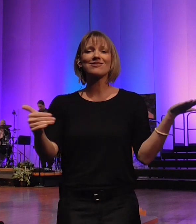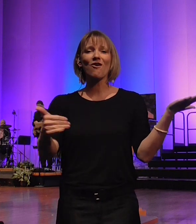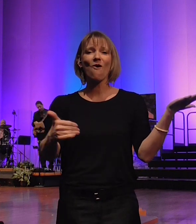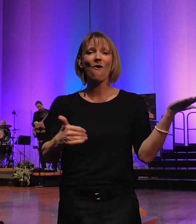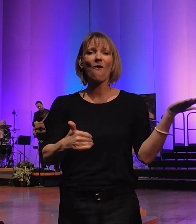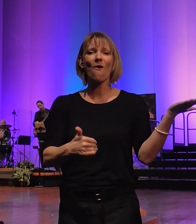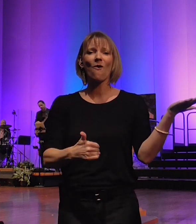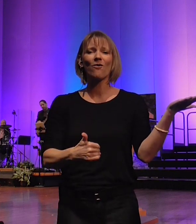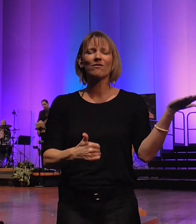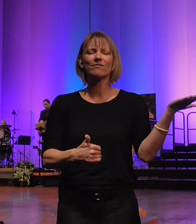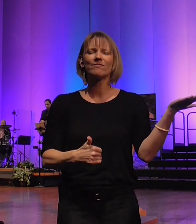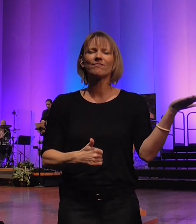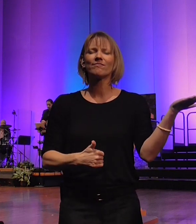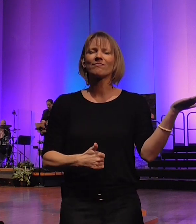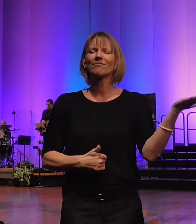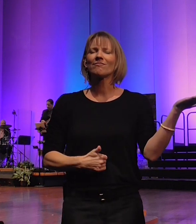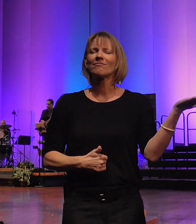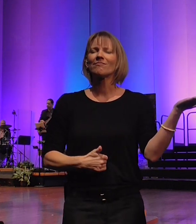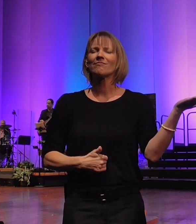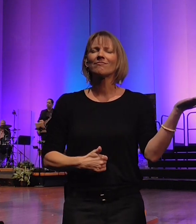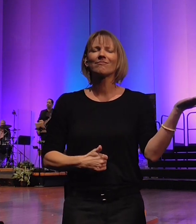my soul.